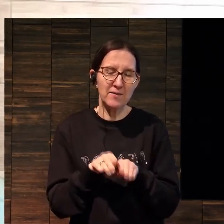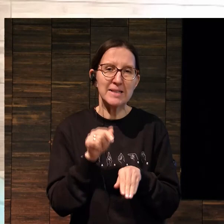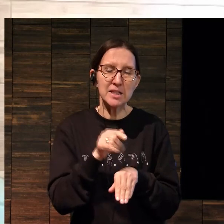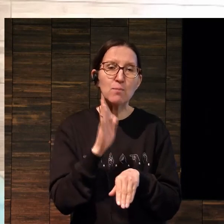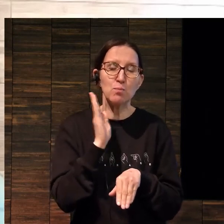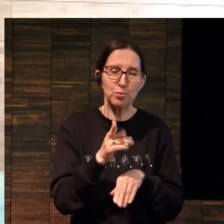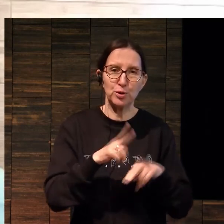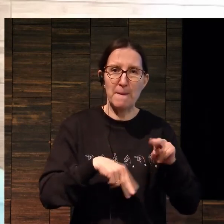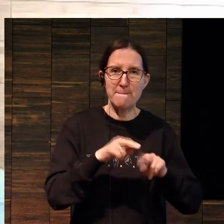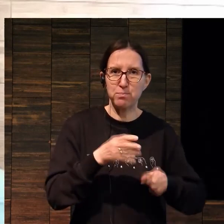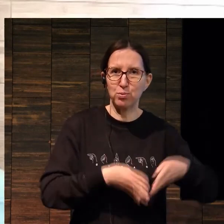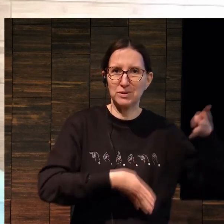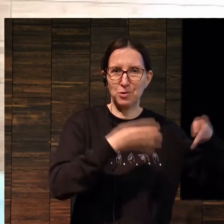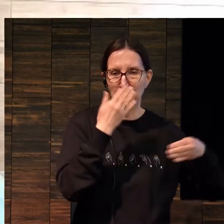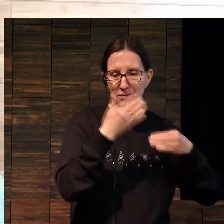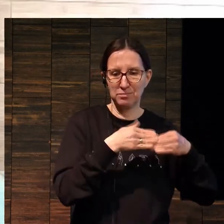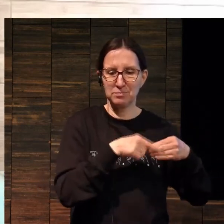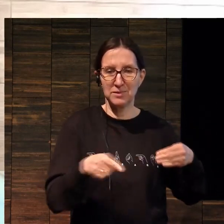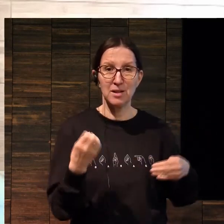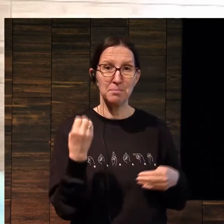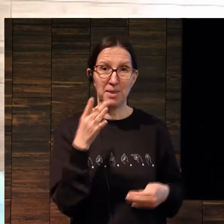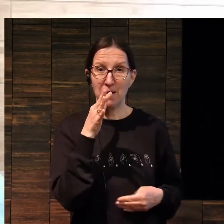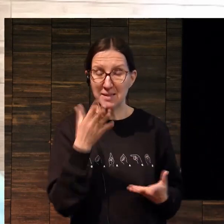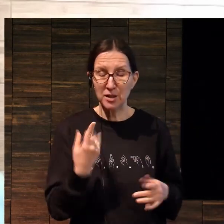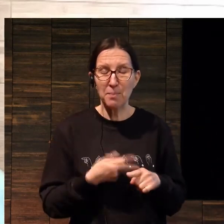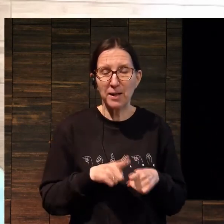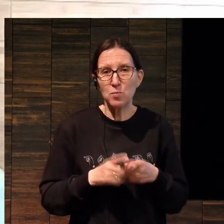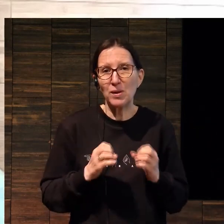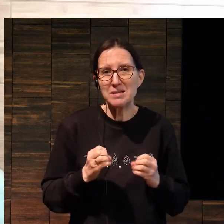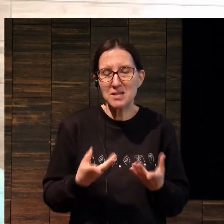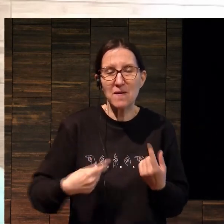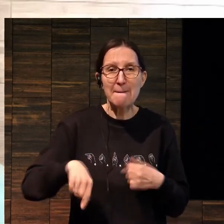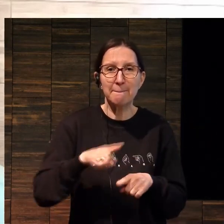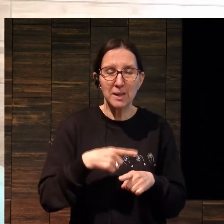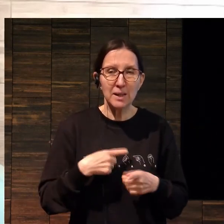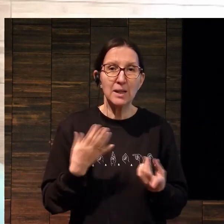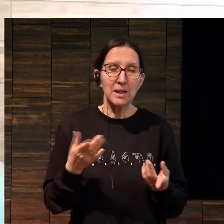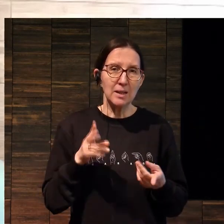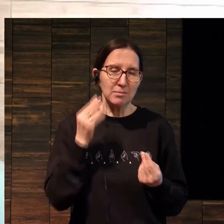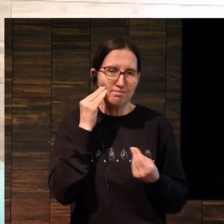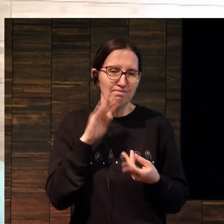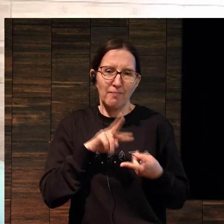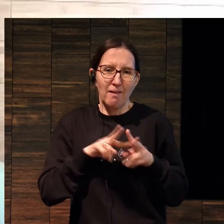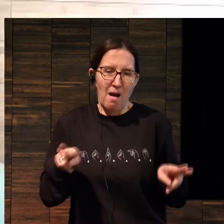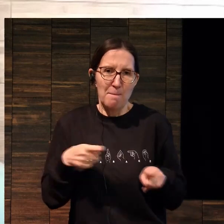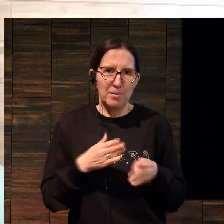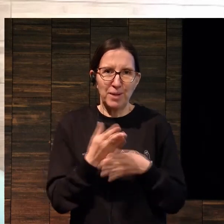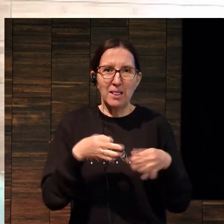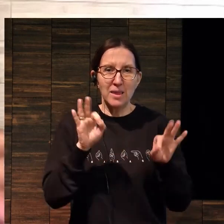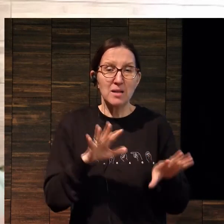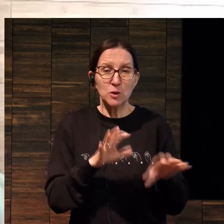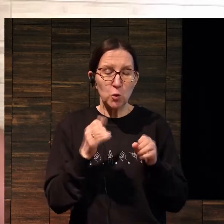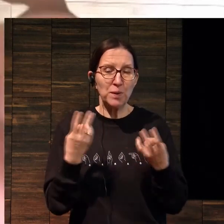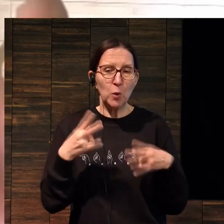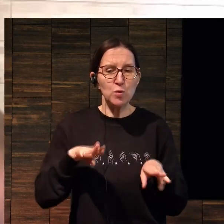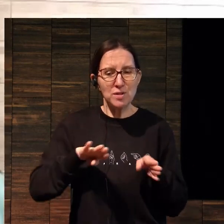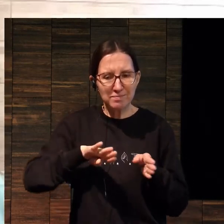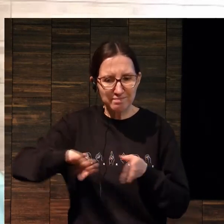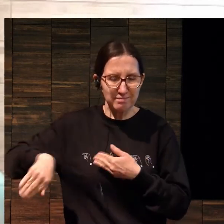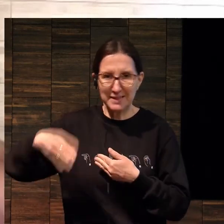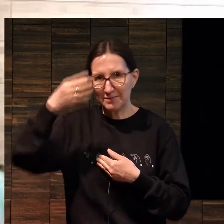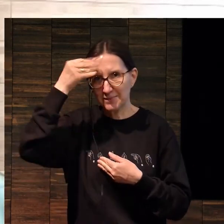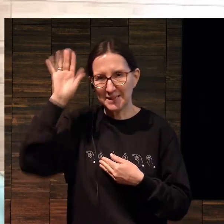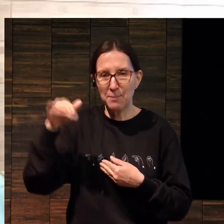accessibility. So you were very right in saying that we're moving towards this more universal understanding of accessibility. So it won't be